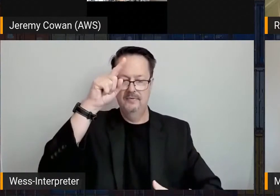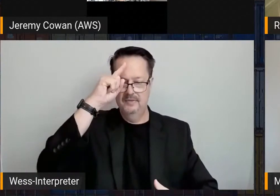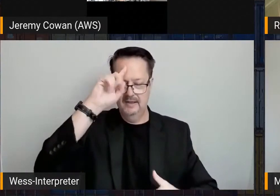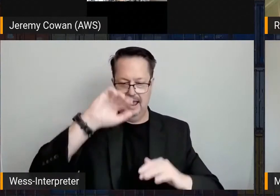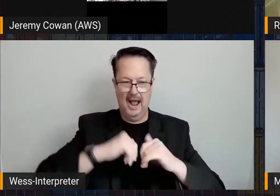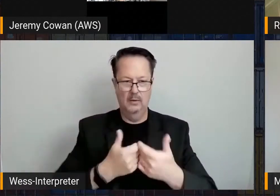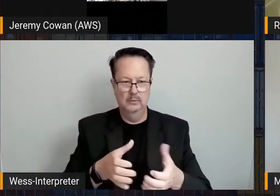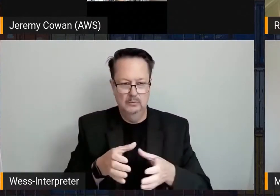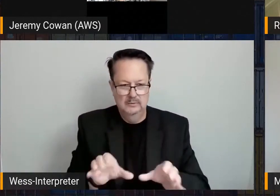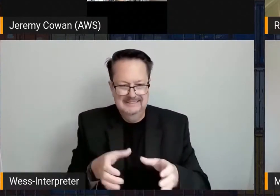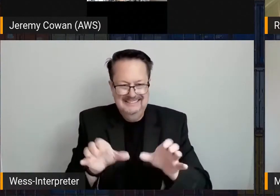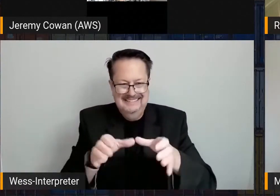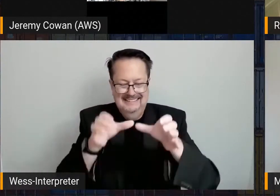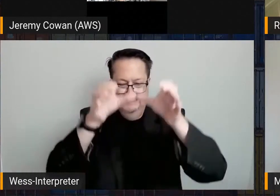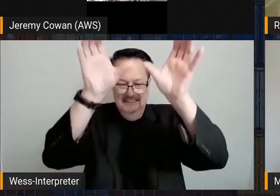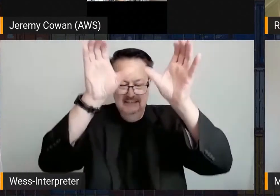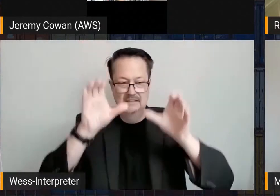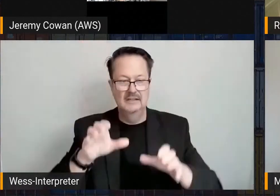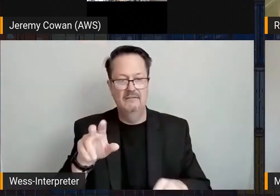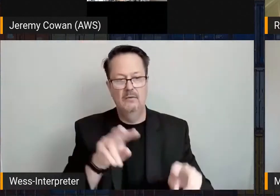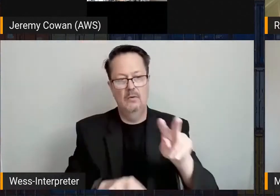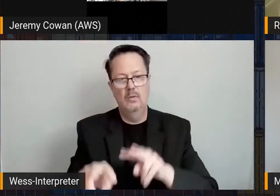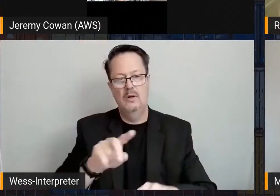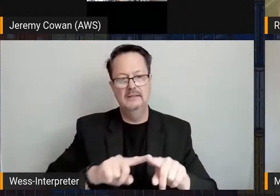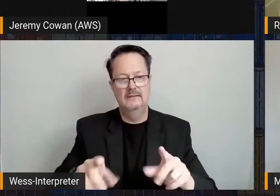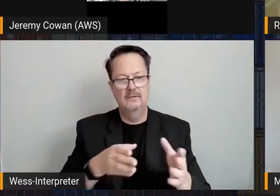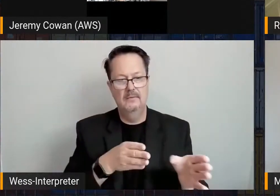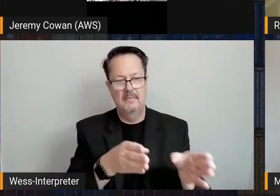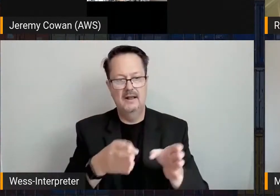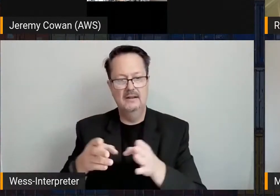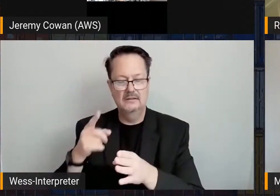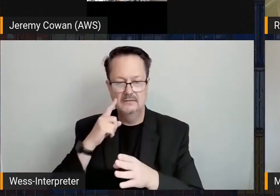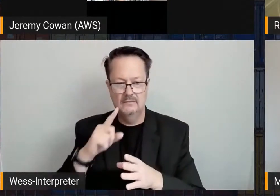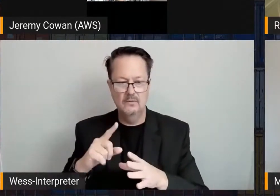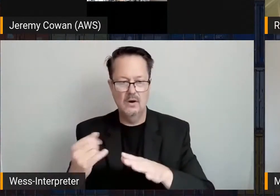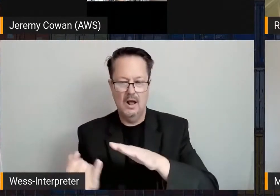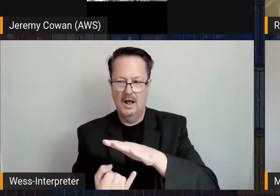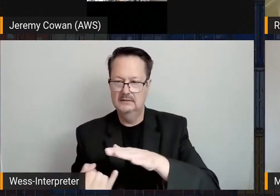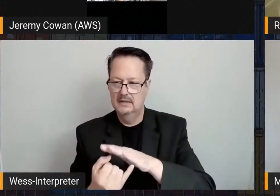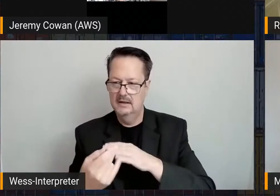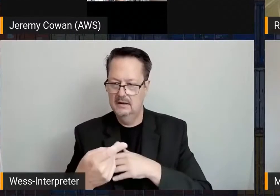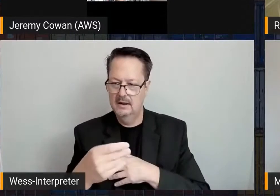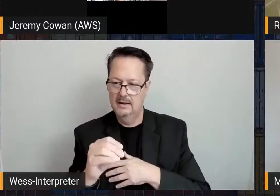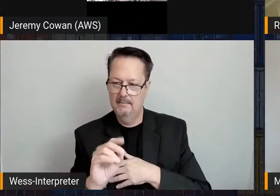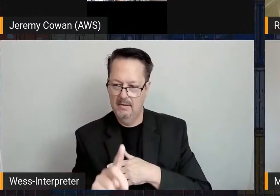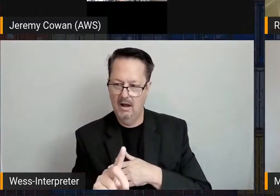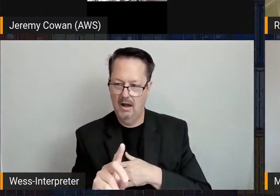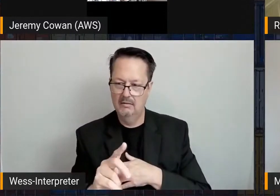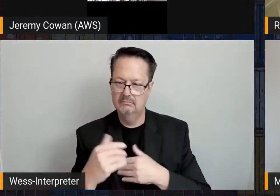breakouts. Looking at different mechanisms for isolating a pod is a very useful and sensible